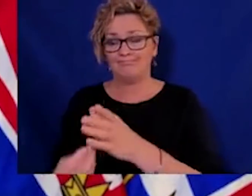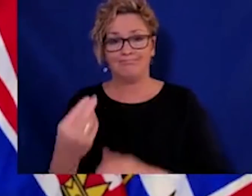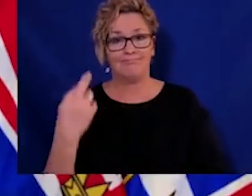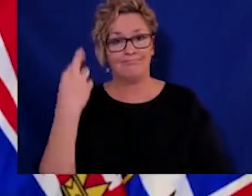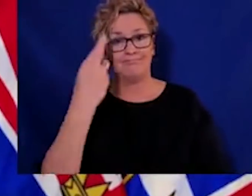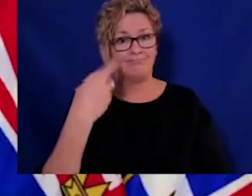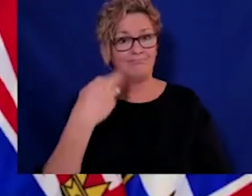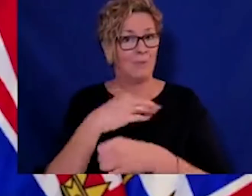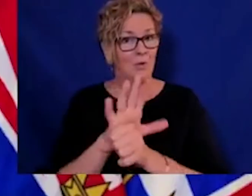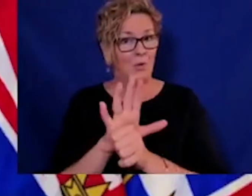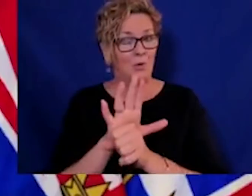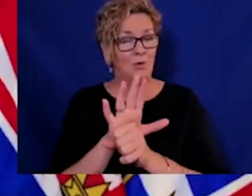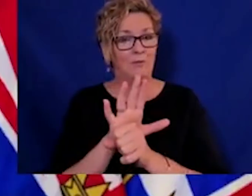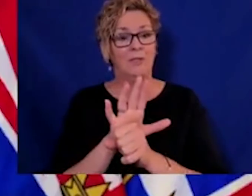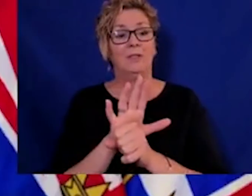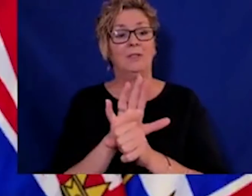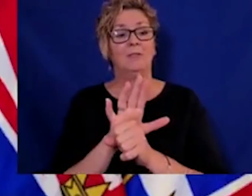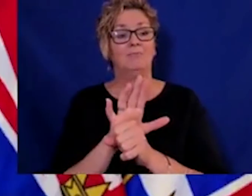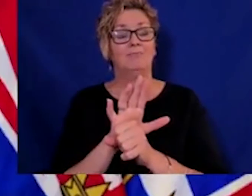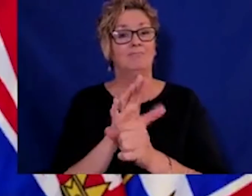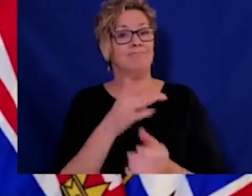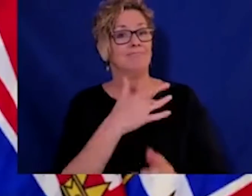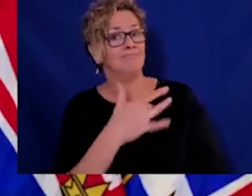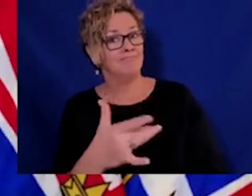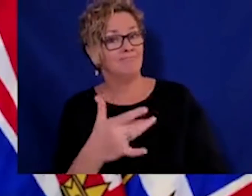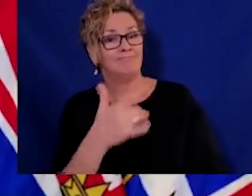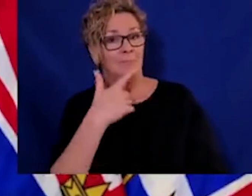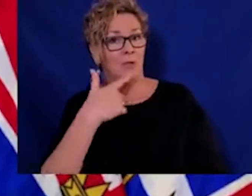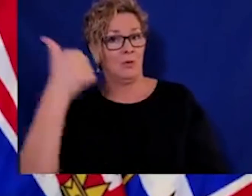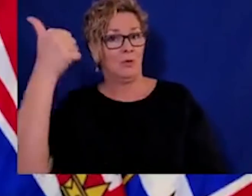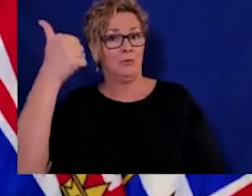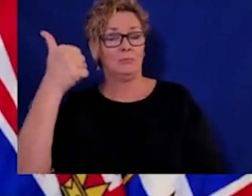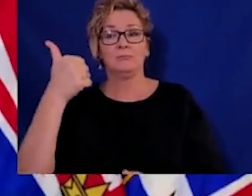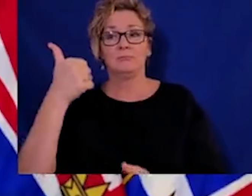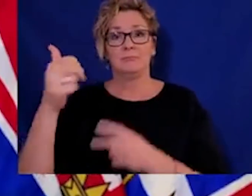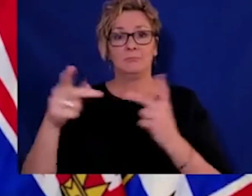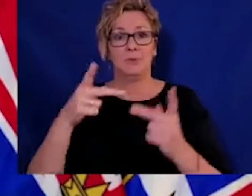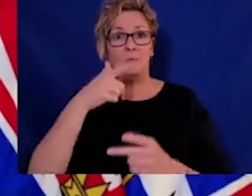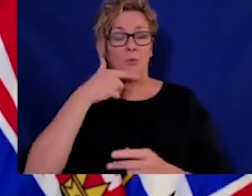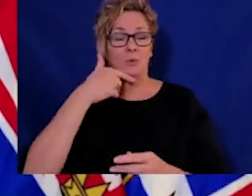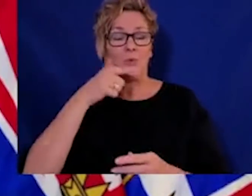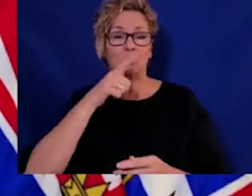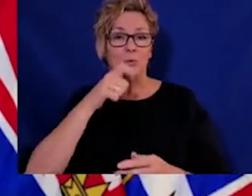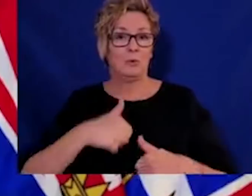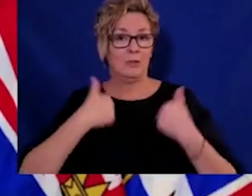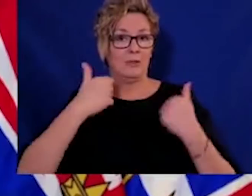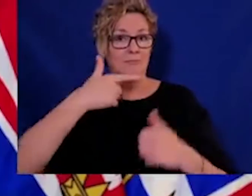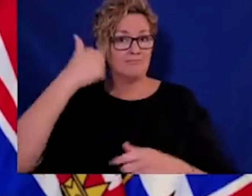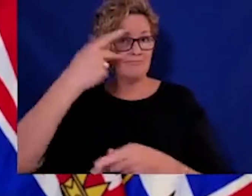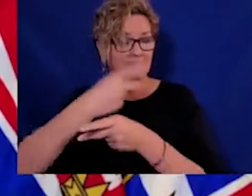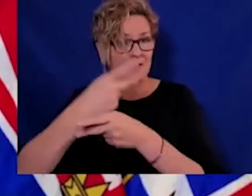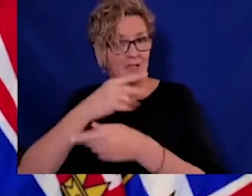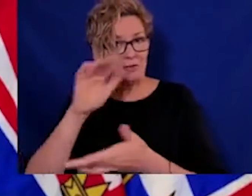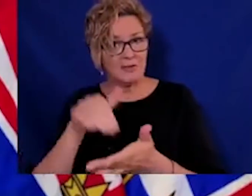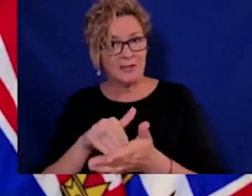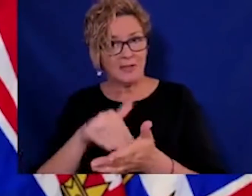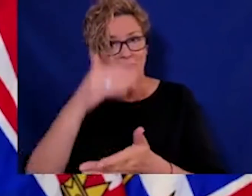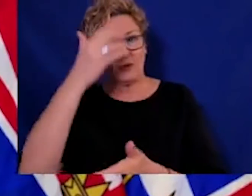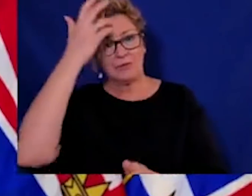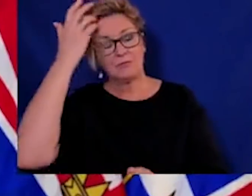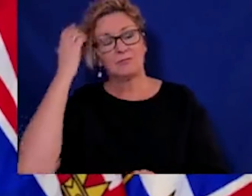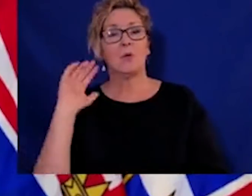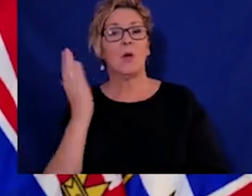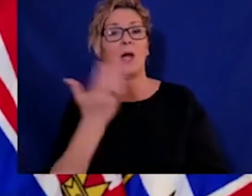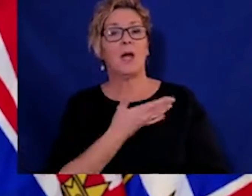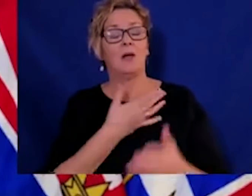condolences go out to the families, the care providers, and our whole community who mourn the loss of 13 more people in British